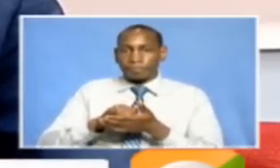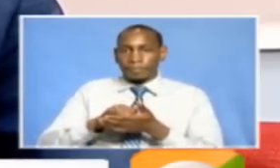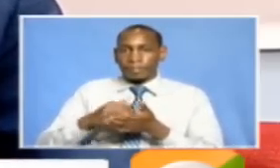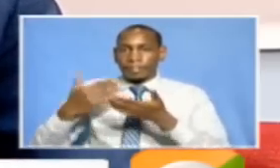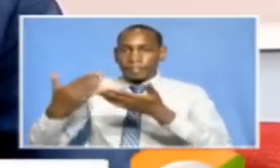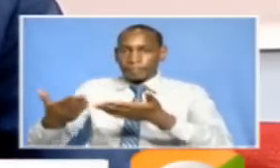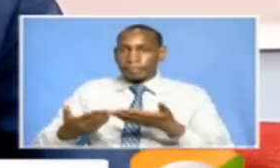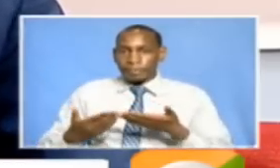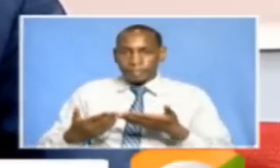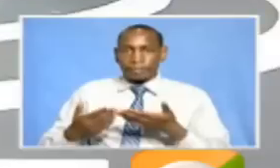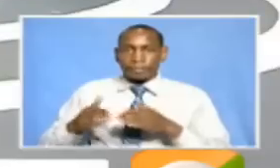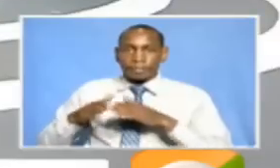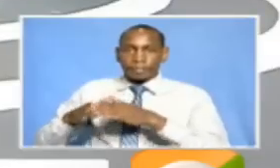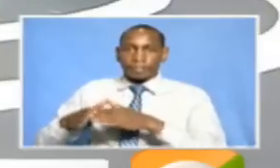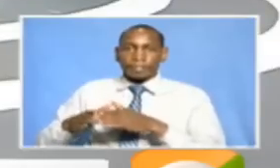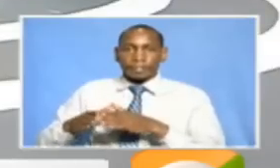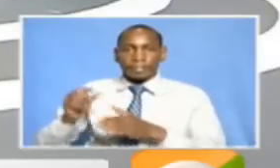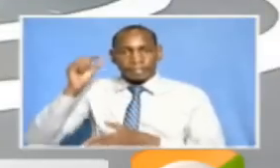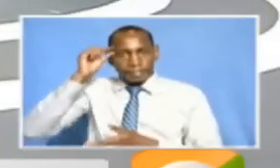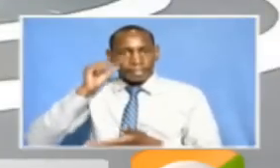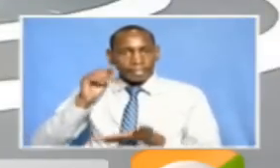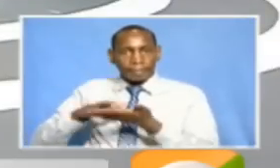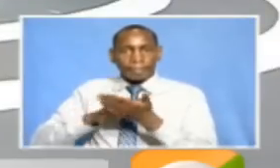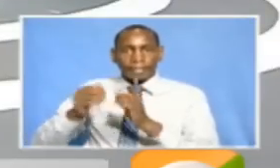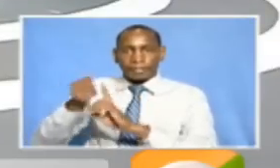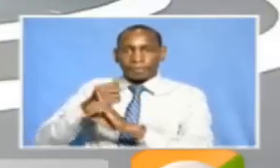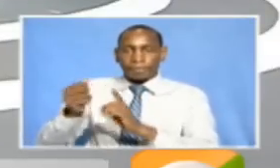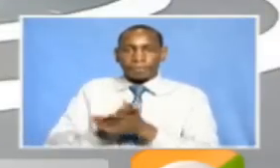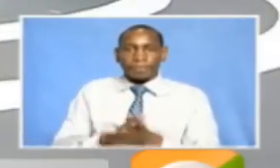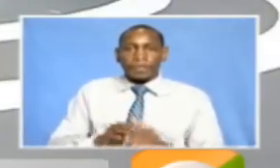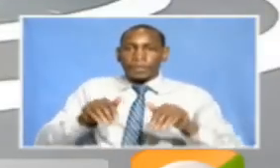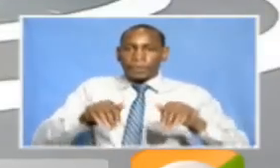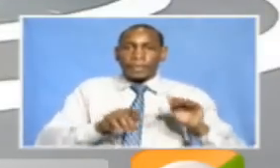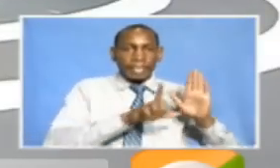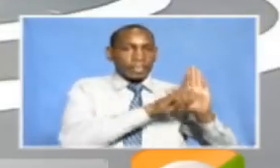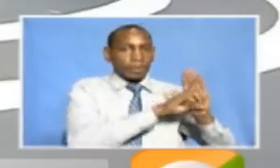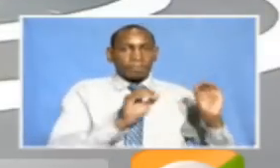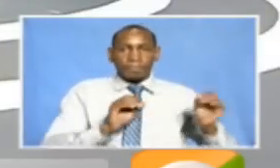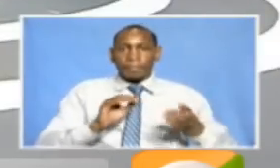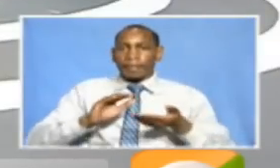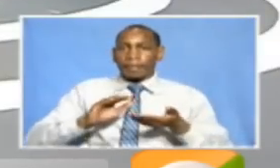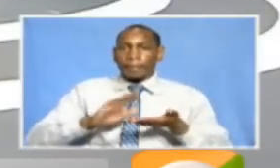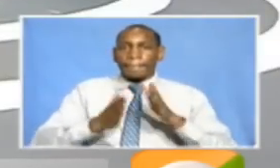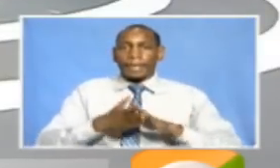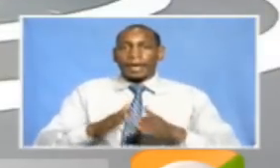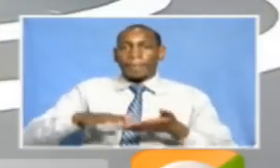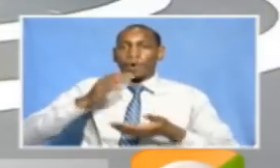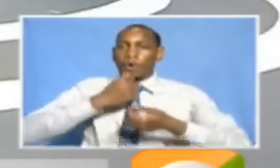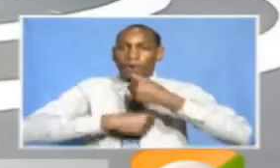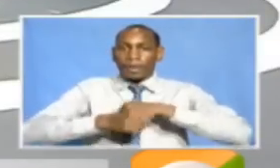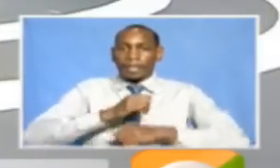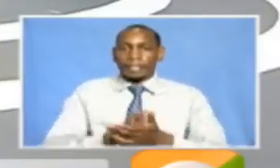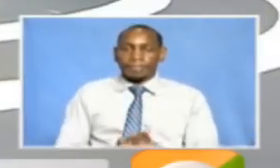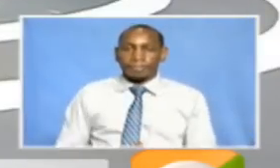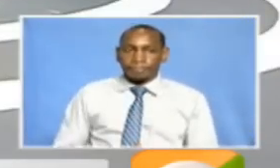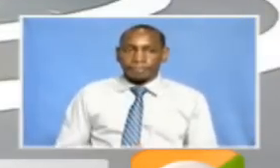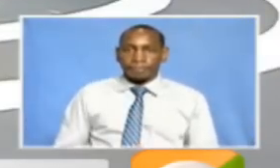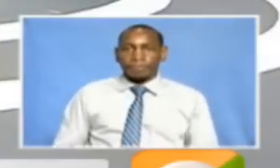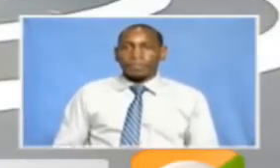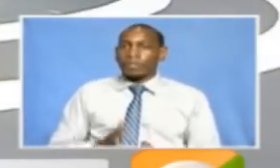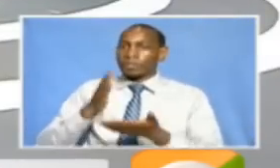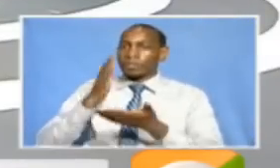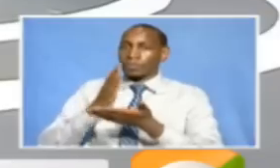and gender-based violence. Right, so they're just not waiting for the law to bring order, but actually being proactive. Mm-hmm. Yes. Yeah. And absolutely agree with